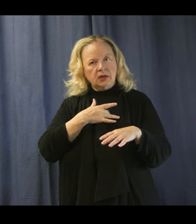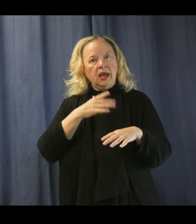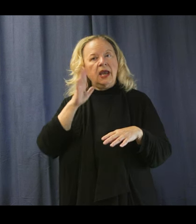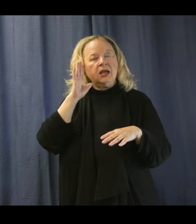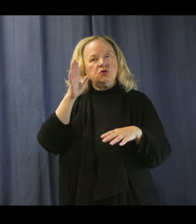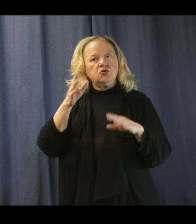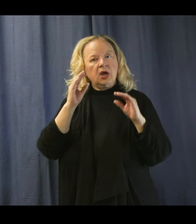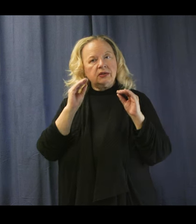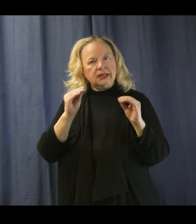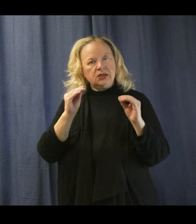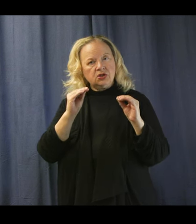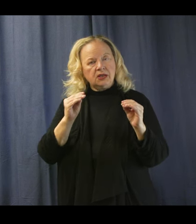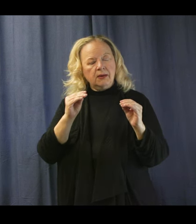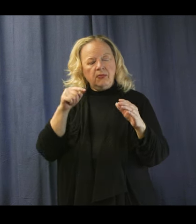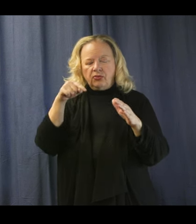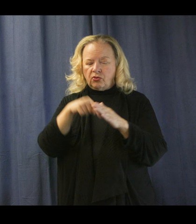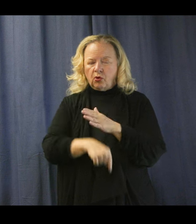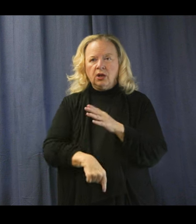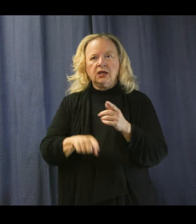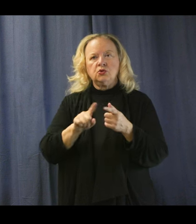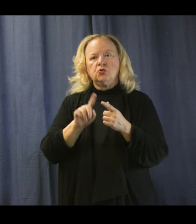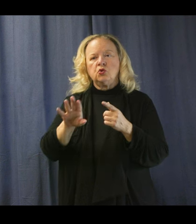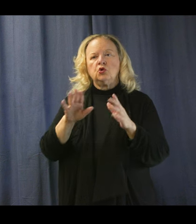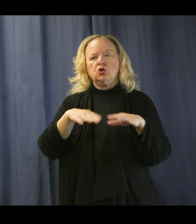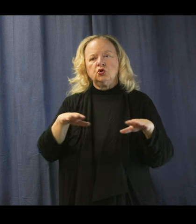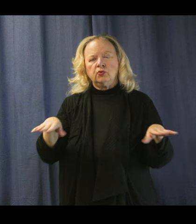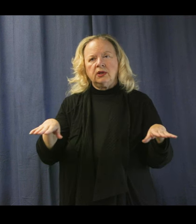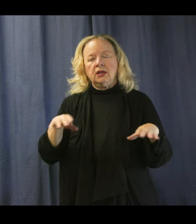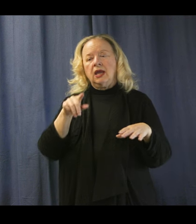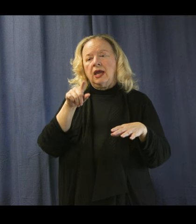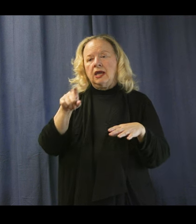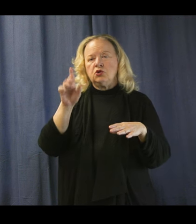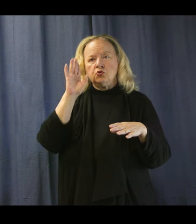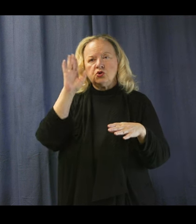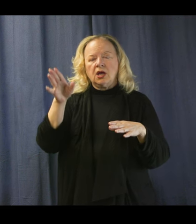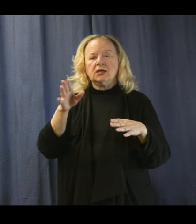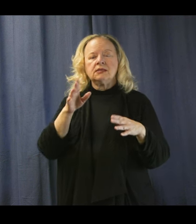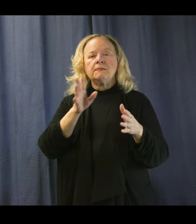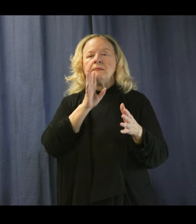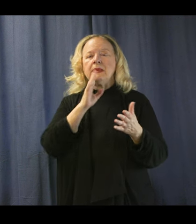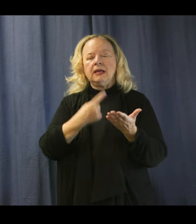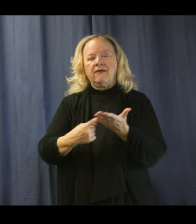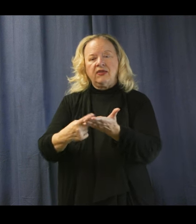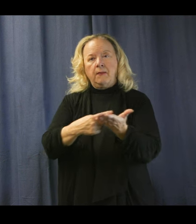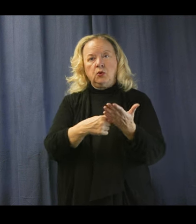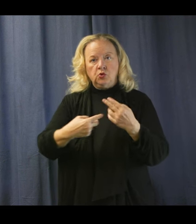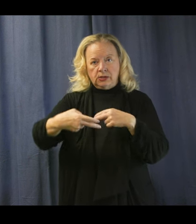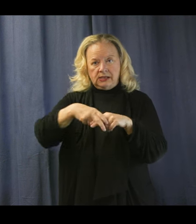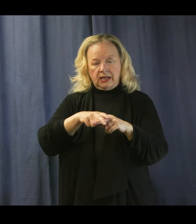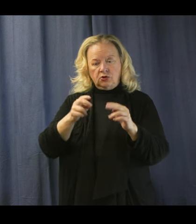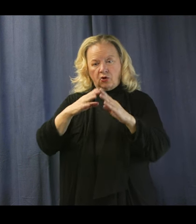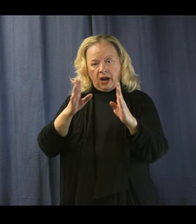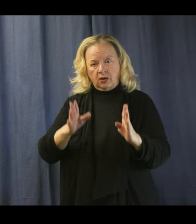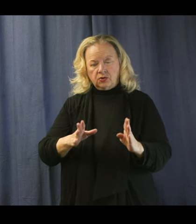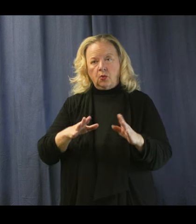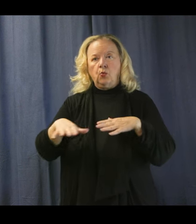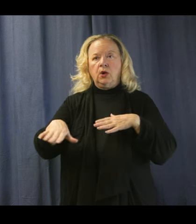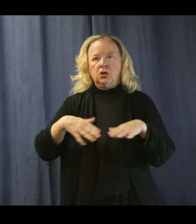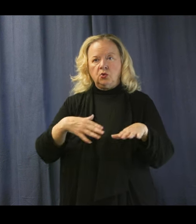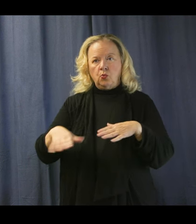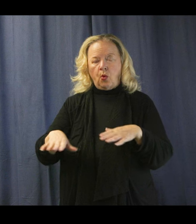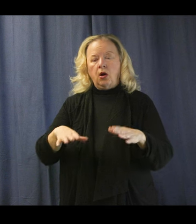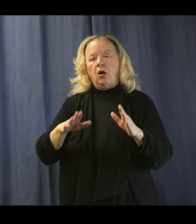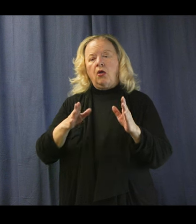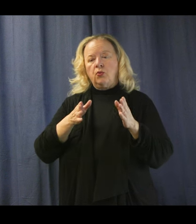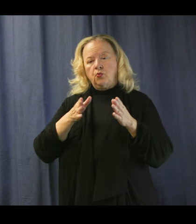heart. And you shall teach them thoroughly to your children, and you shall speak of them when you sit in your house,